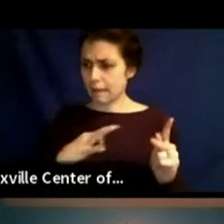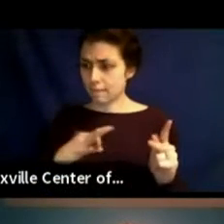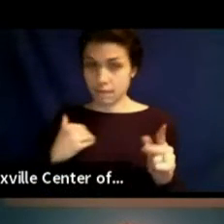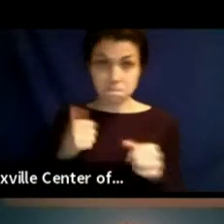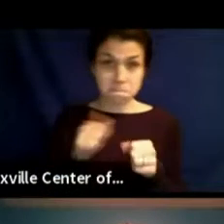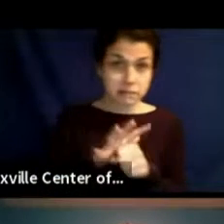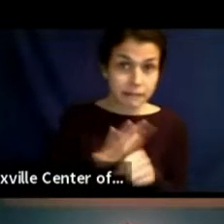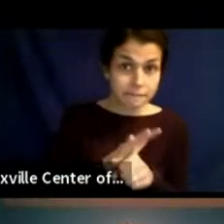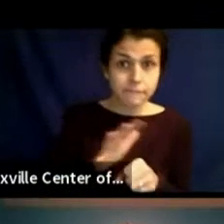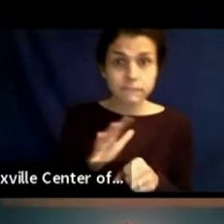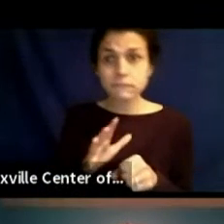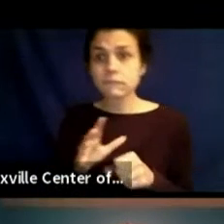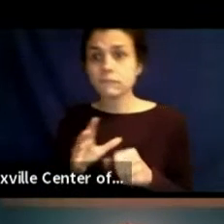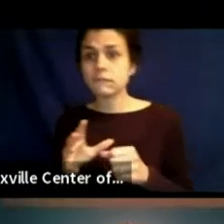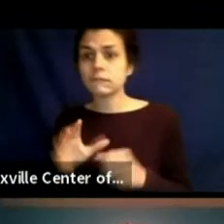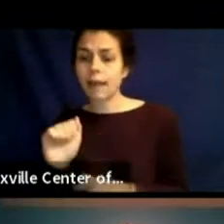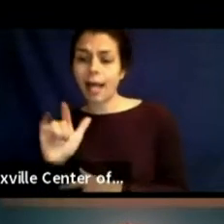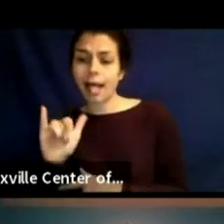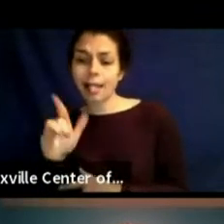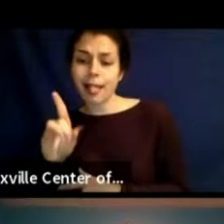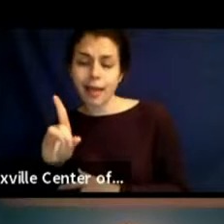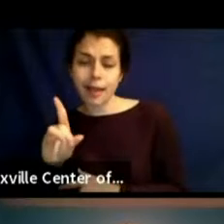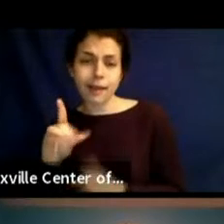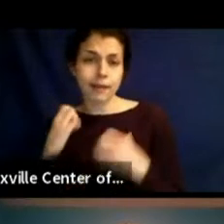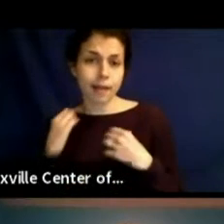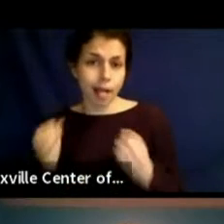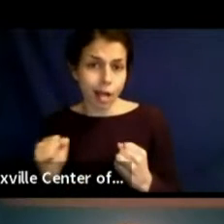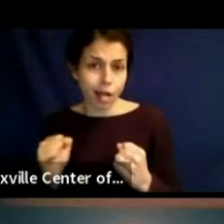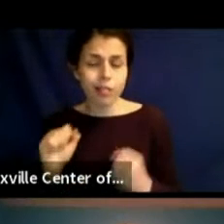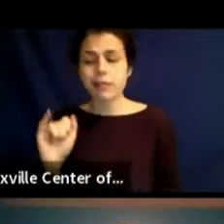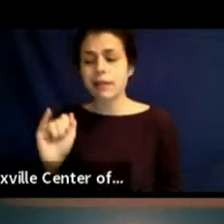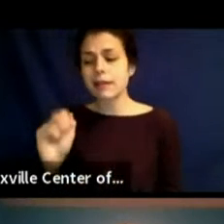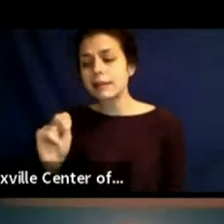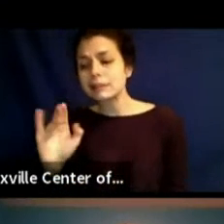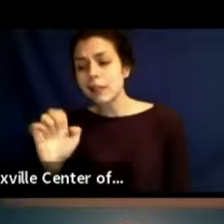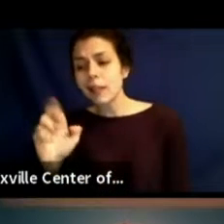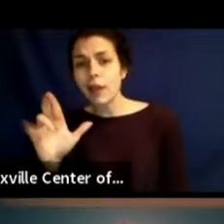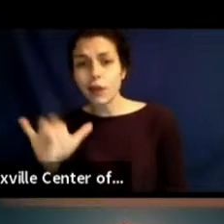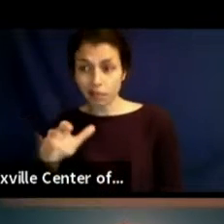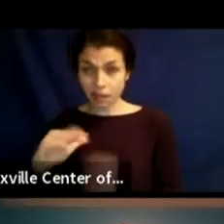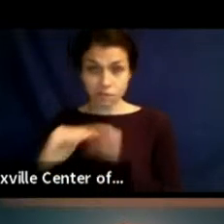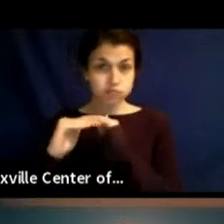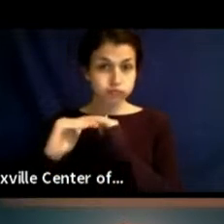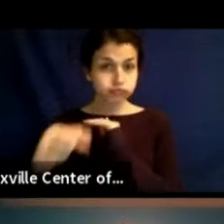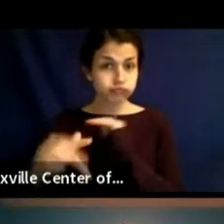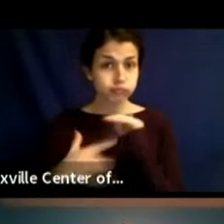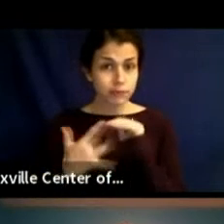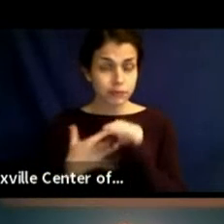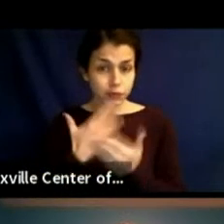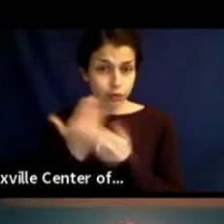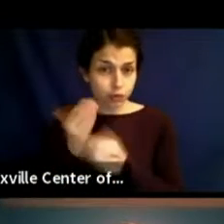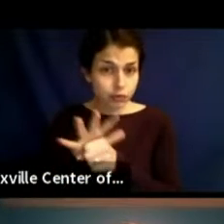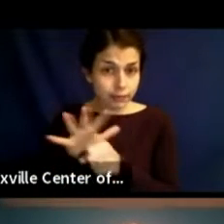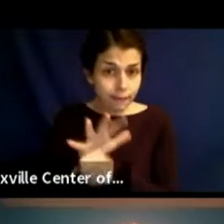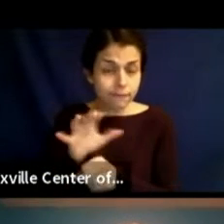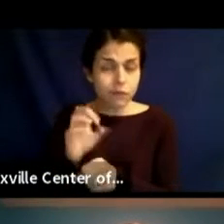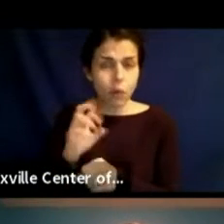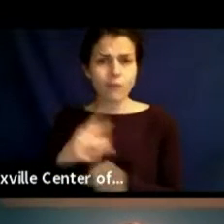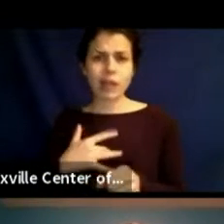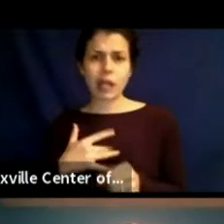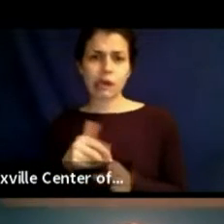staffing, allied health, ancillary support, that kind of thing. Is that stable? Is it on the